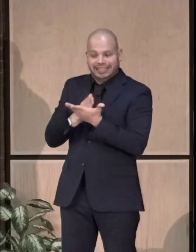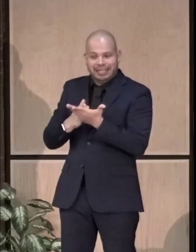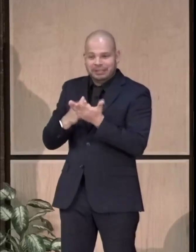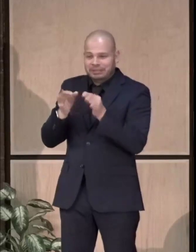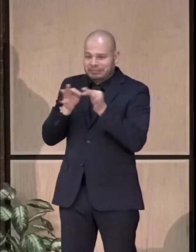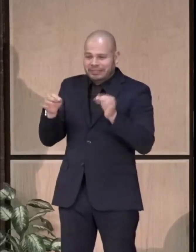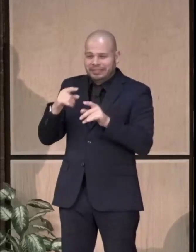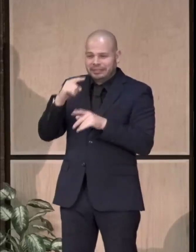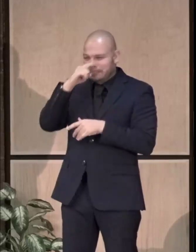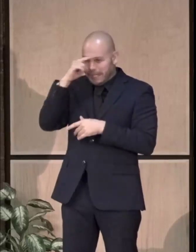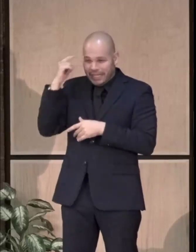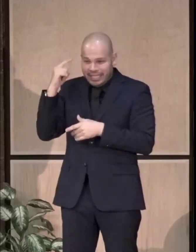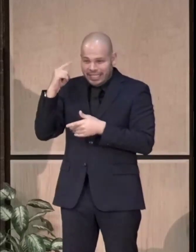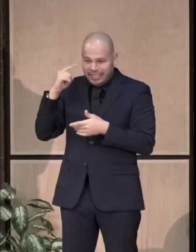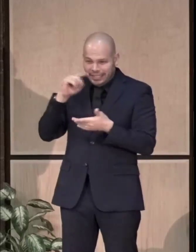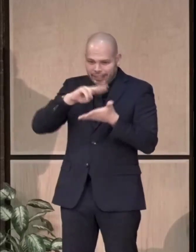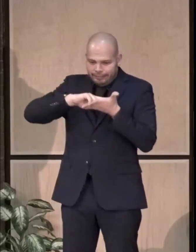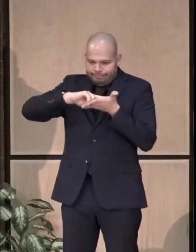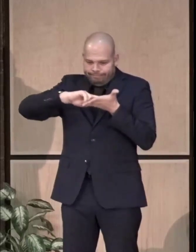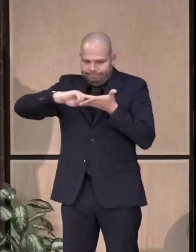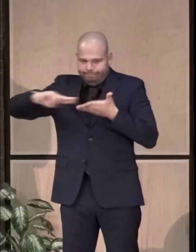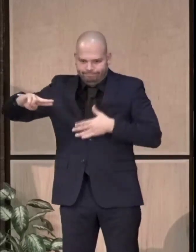And it says, additionally, Sergeant Hodgson is under